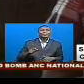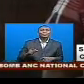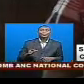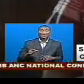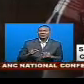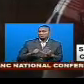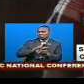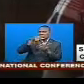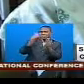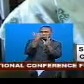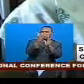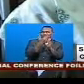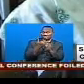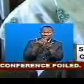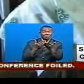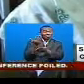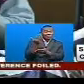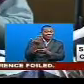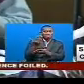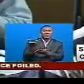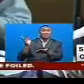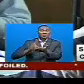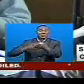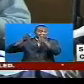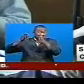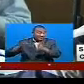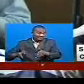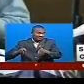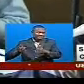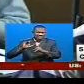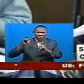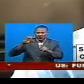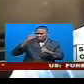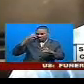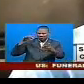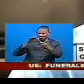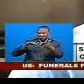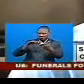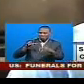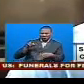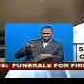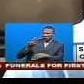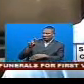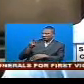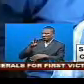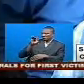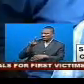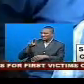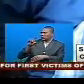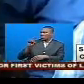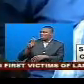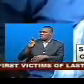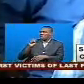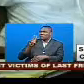the composite budgeting is done. The Registrar of the Institute of Local Government Studies, Mr. David Osewusu, said